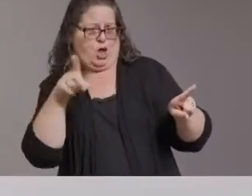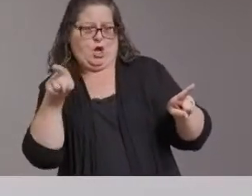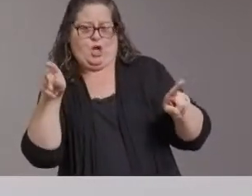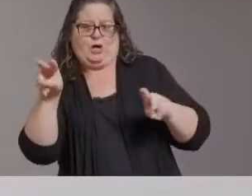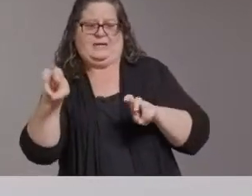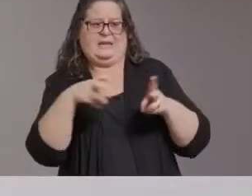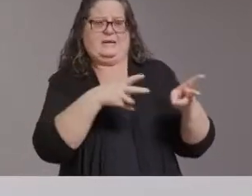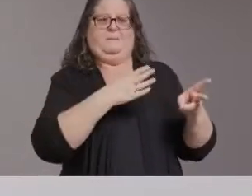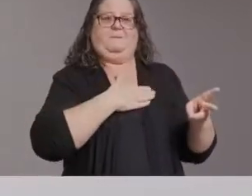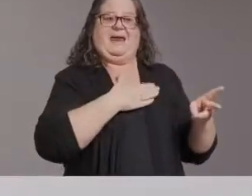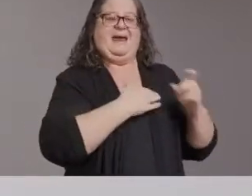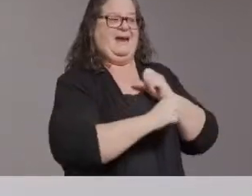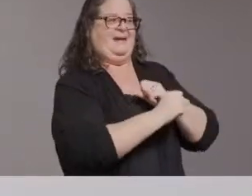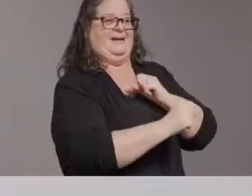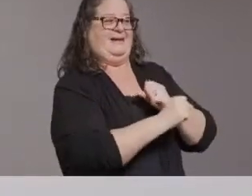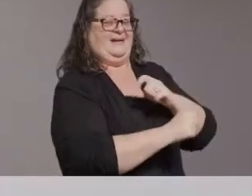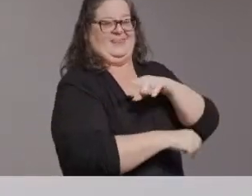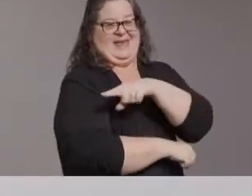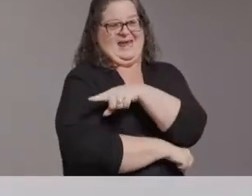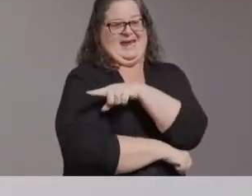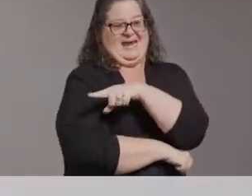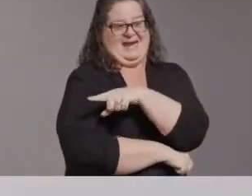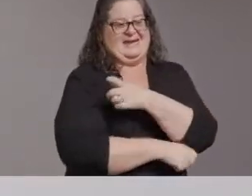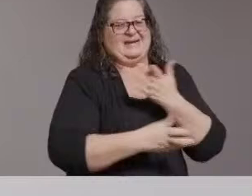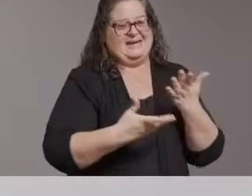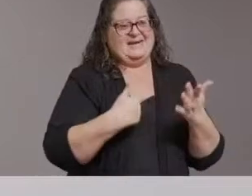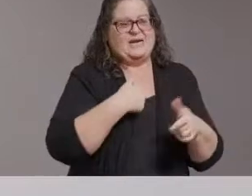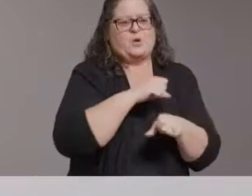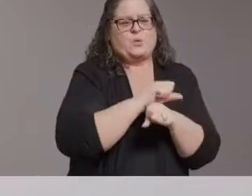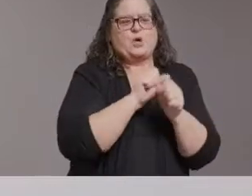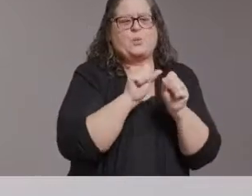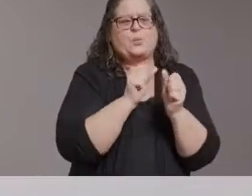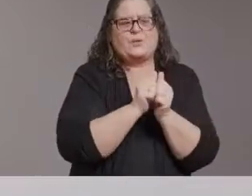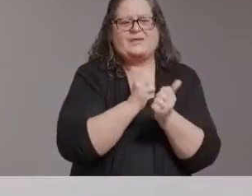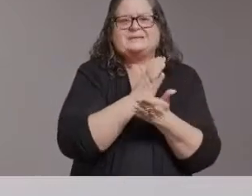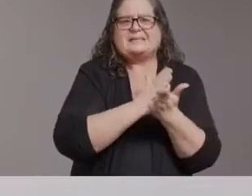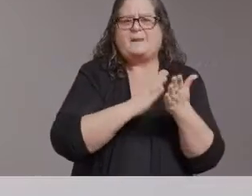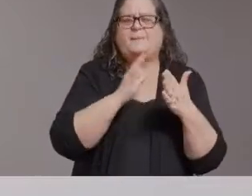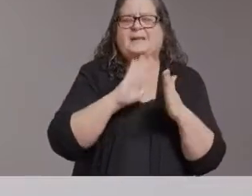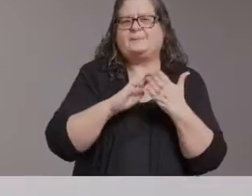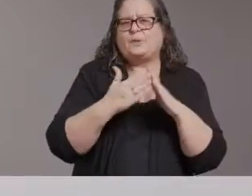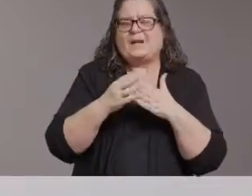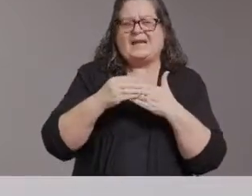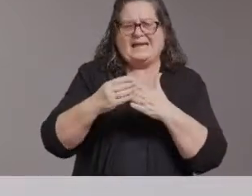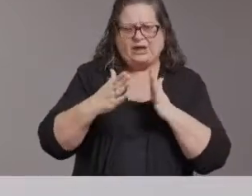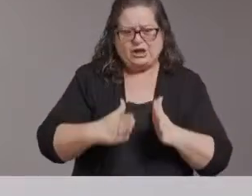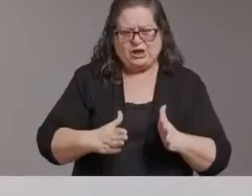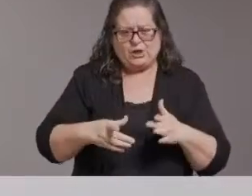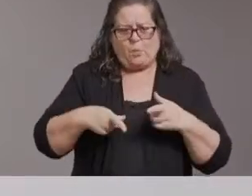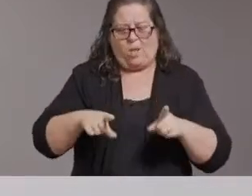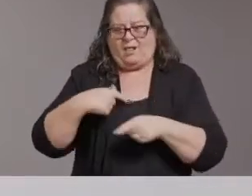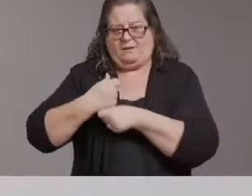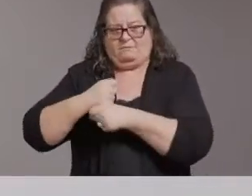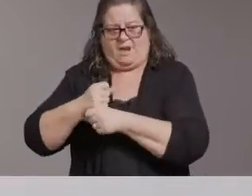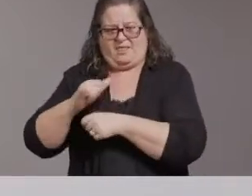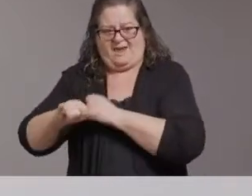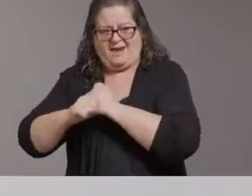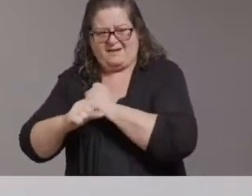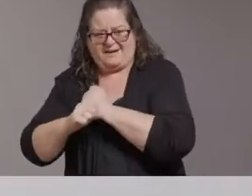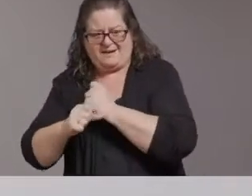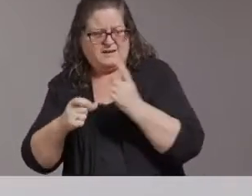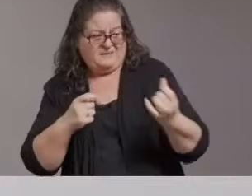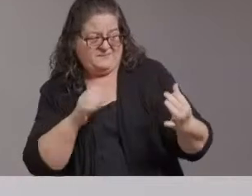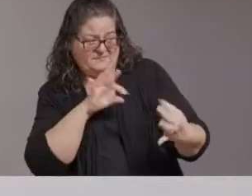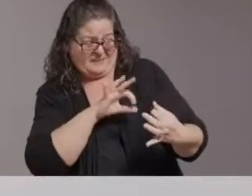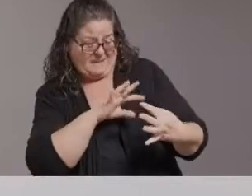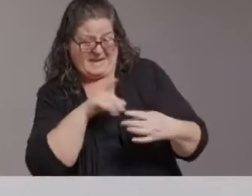that as well. And we've been partnering with some of the community leaders as we've been developing these to get their feedback and make sure that the messages